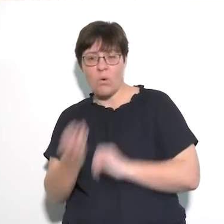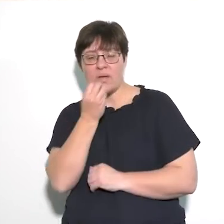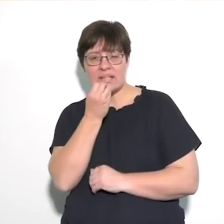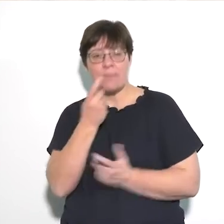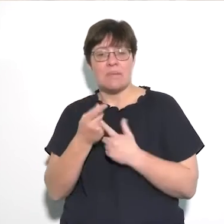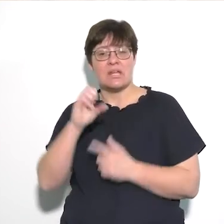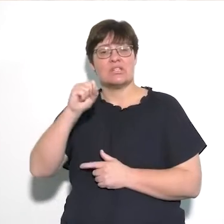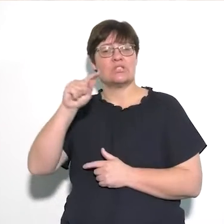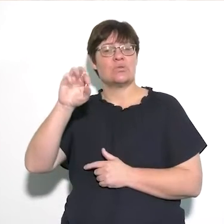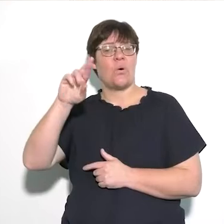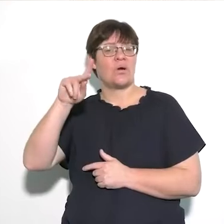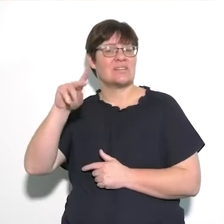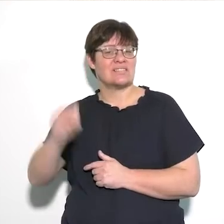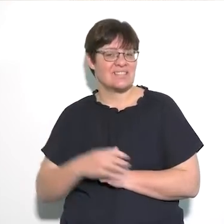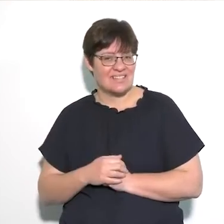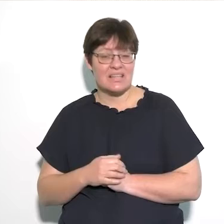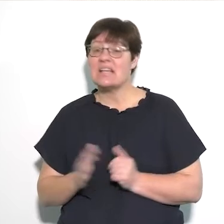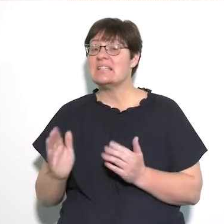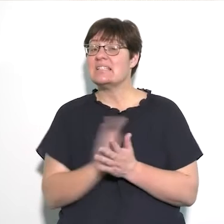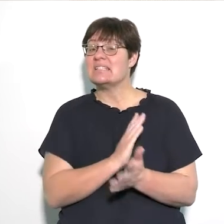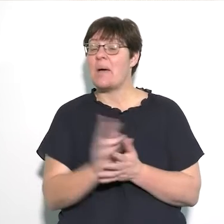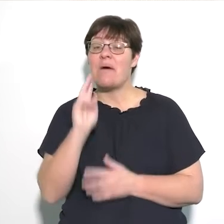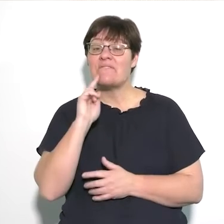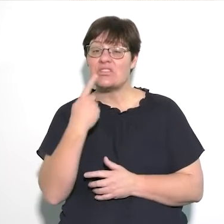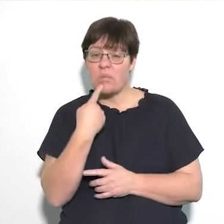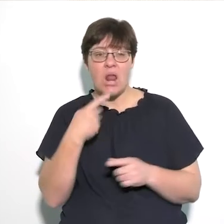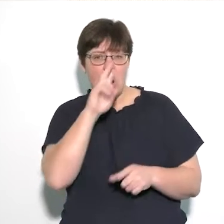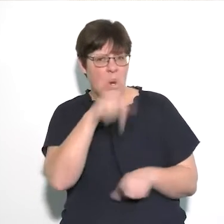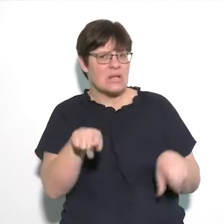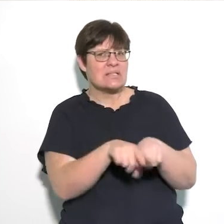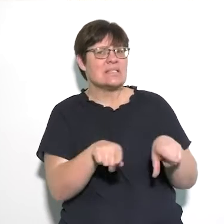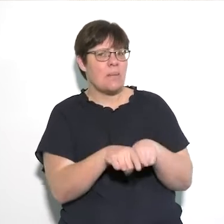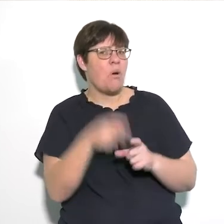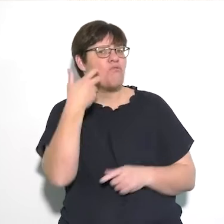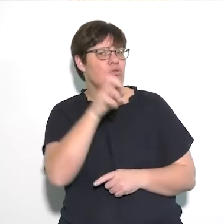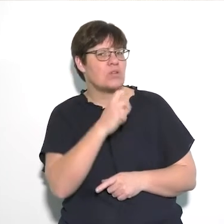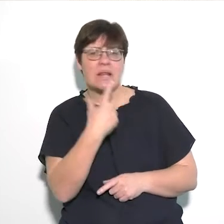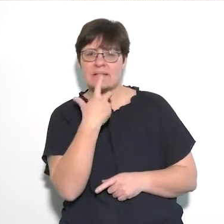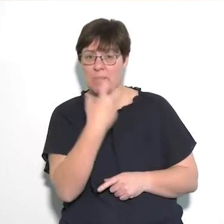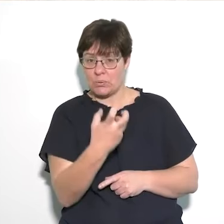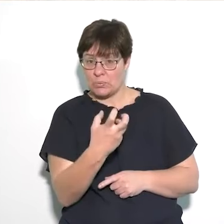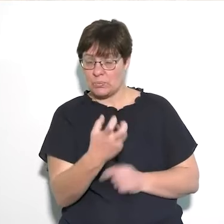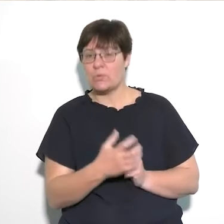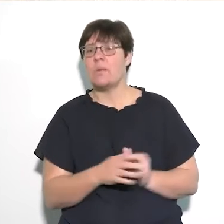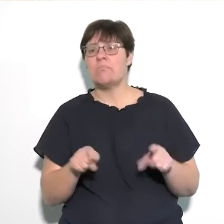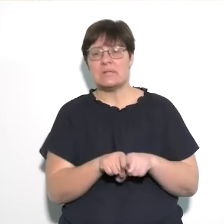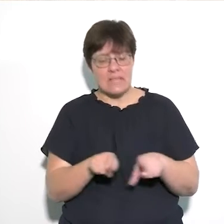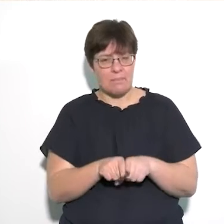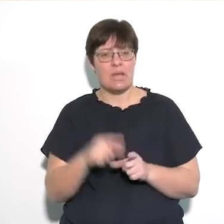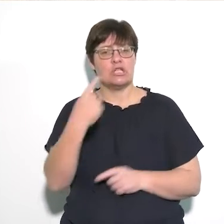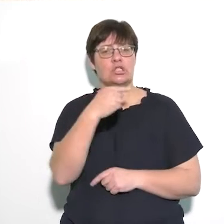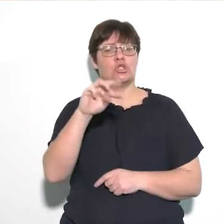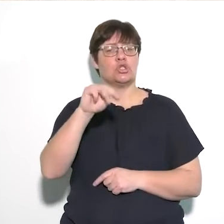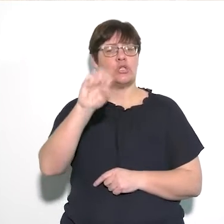so they are stalks. And some vegetables grow as fruit. Tomato is one, but so is